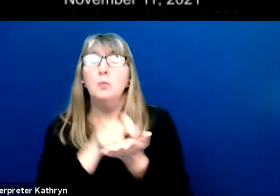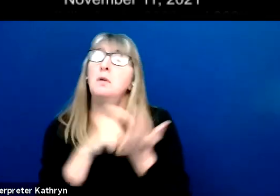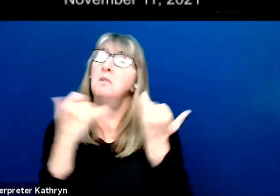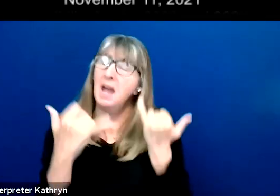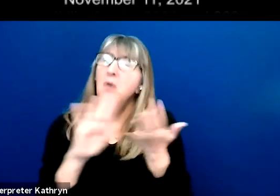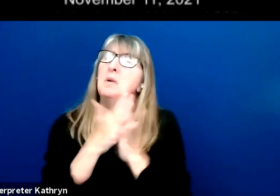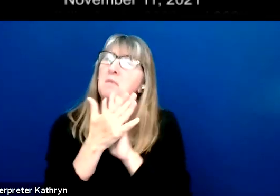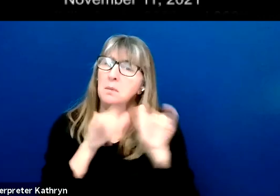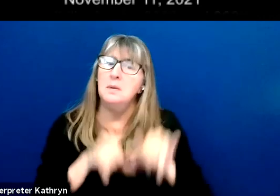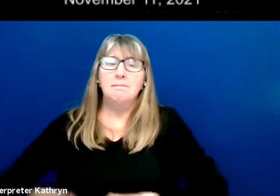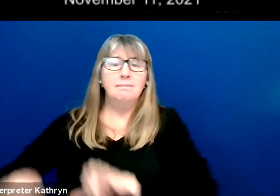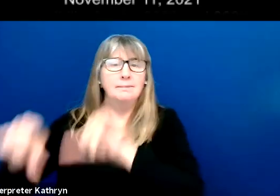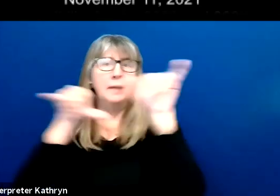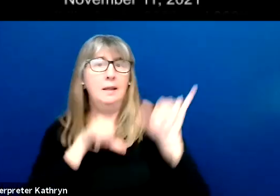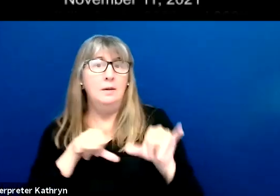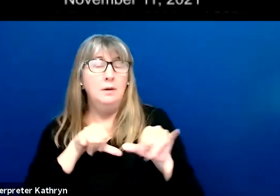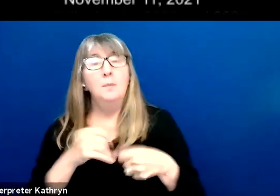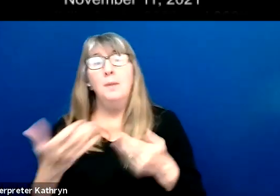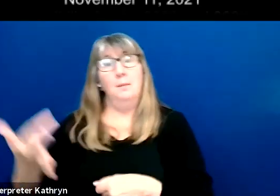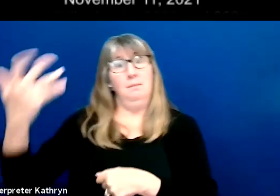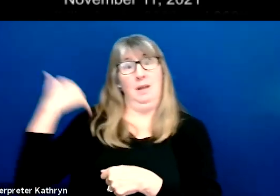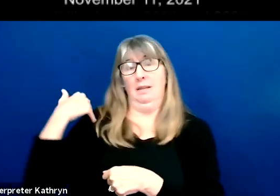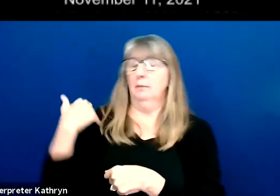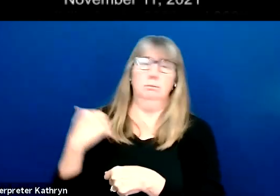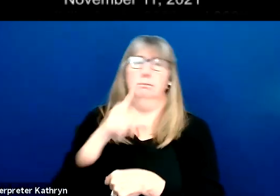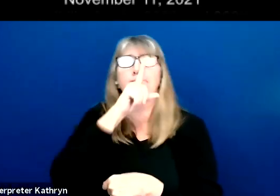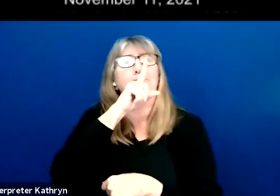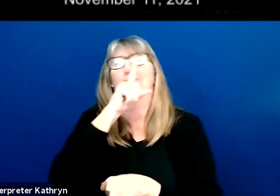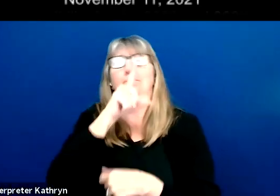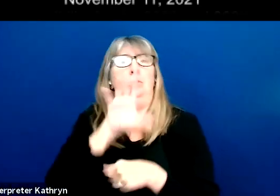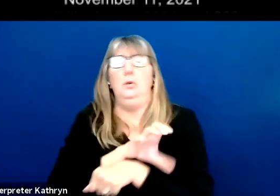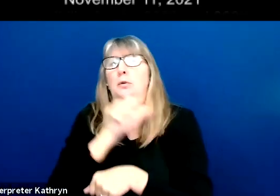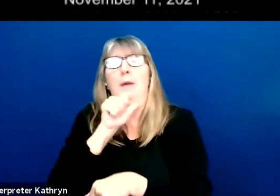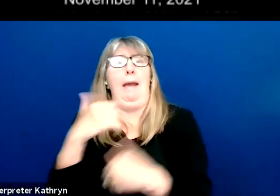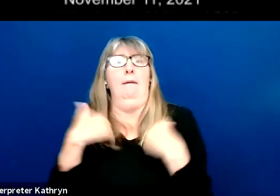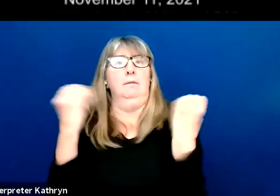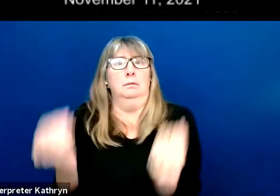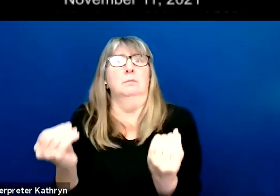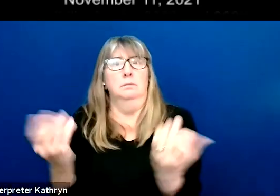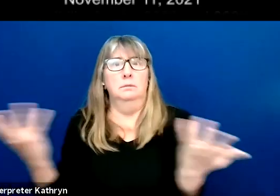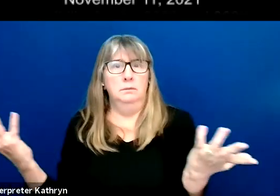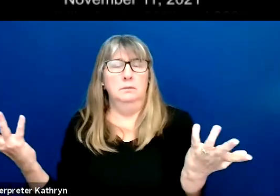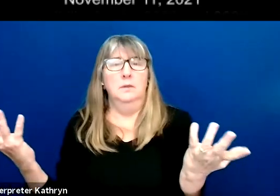standard landscape, but they weren't back then. And so